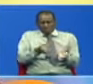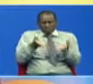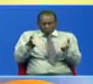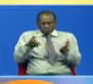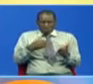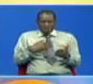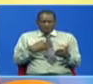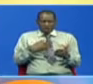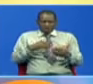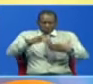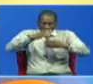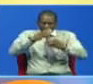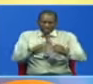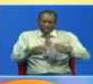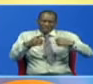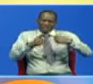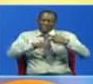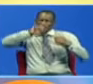tested a sample of